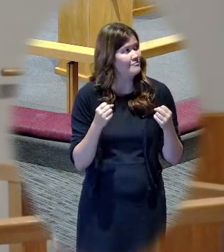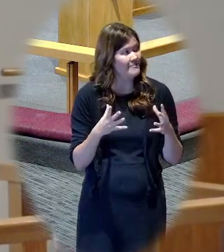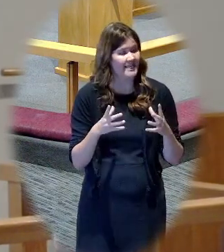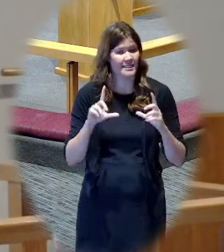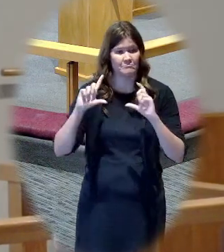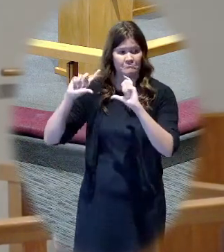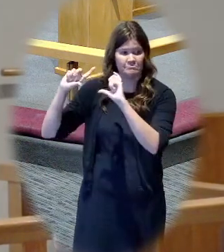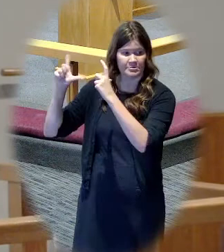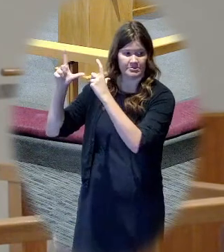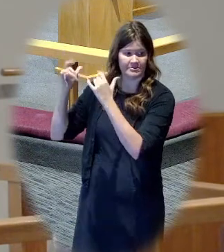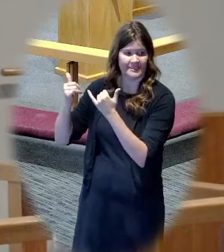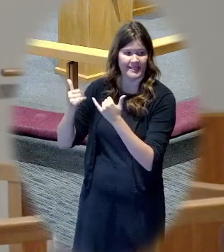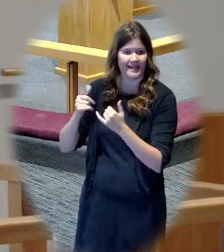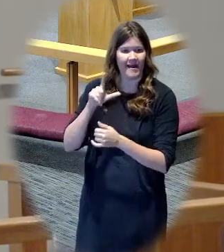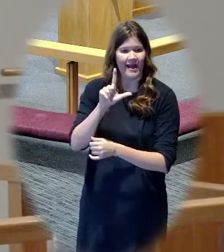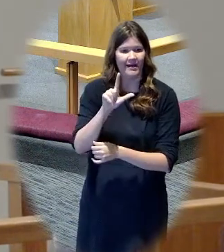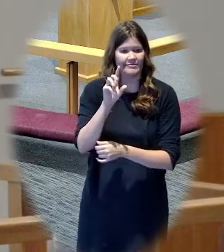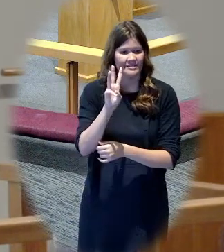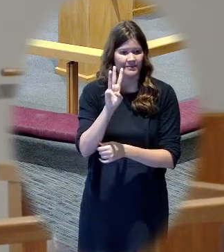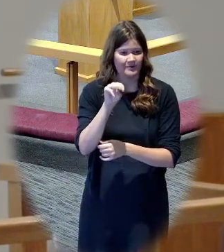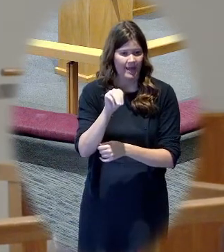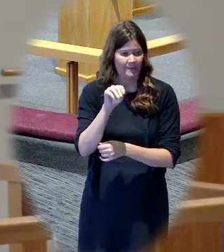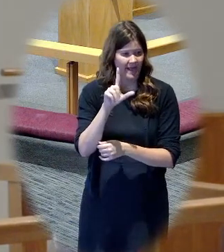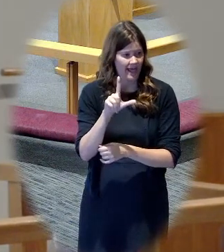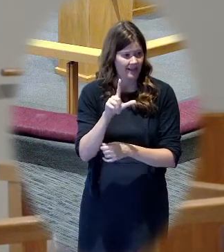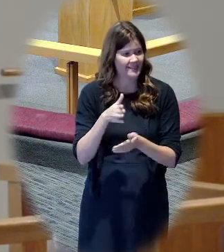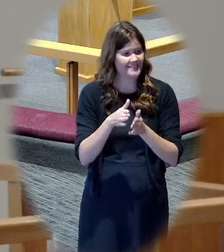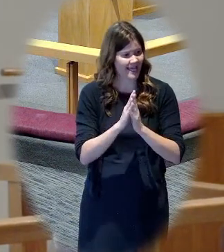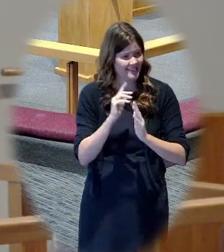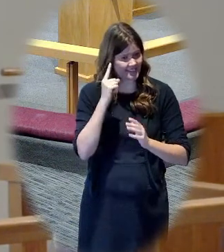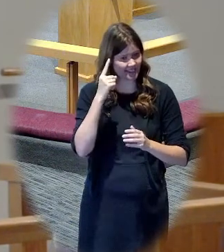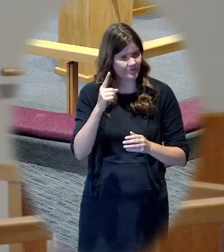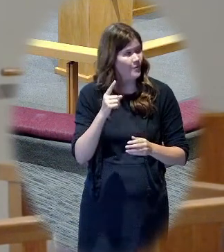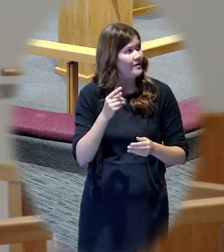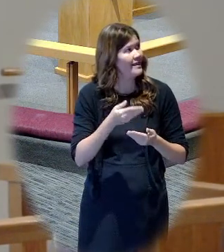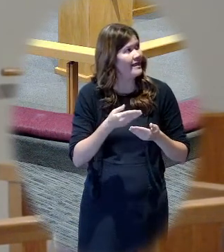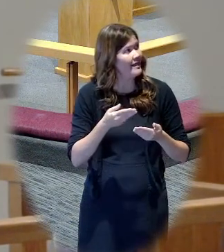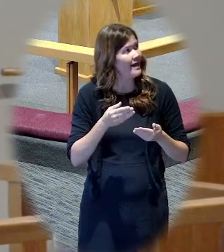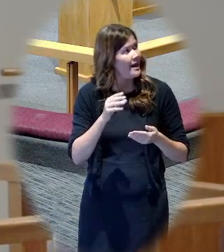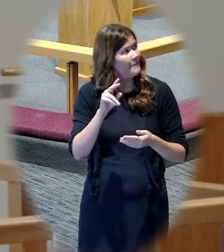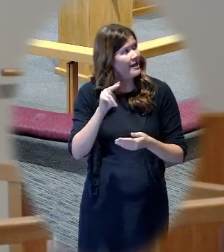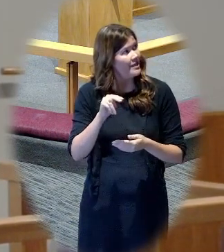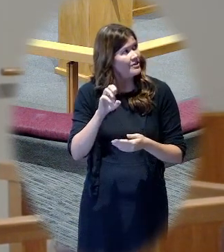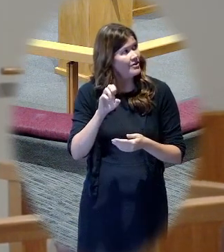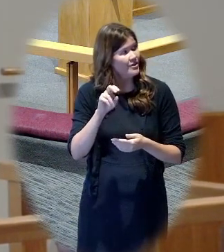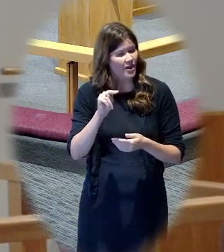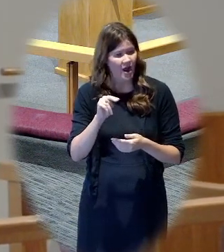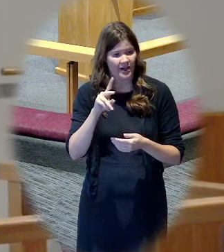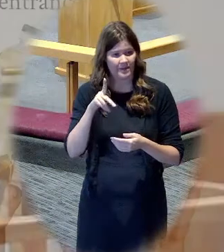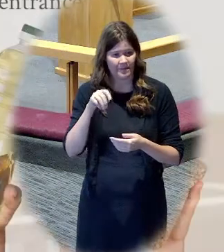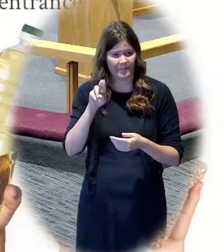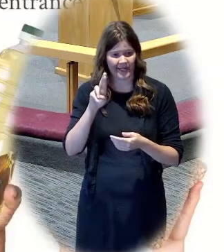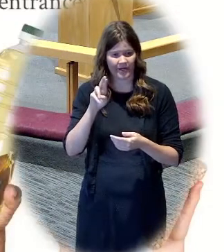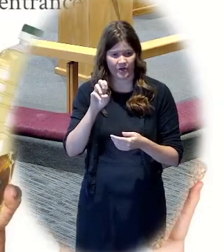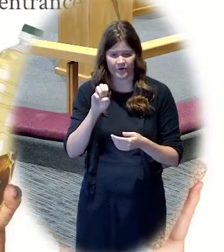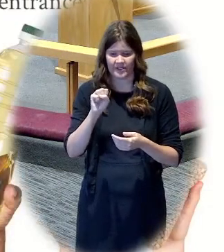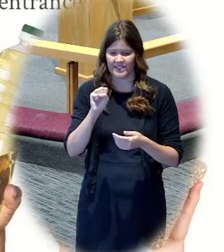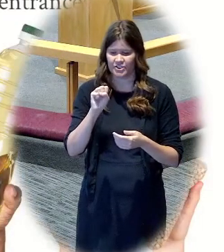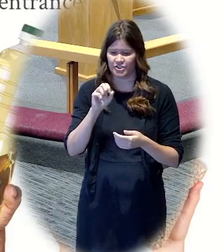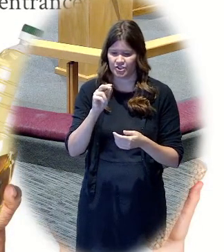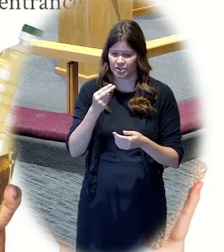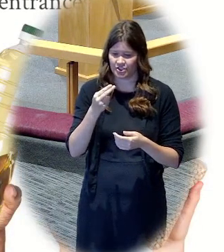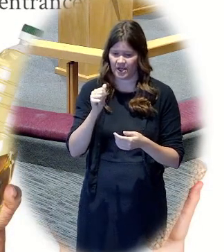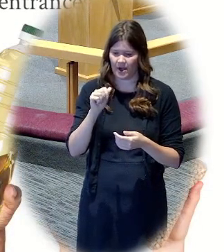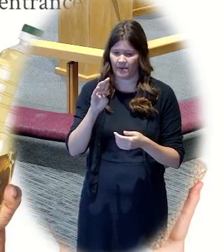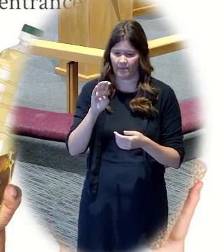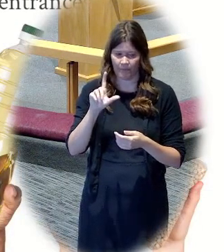here. The LWML is asking for non-perishable items for Thanksgiving baskets, which are going to be donated. We needed to get